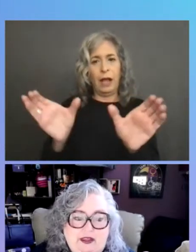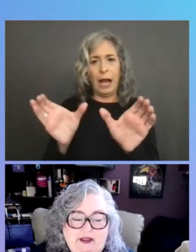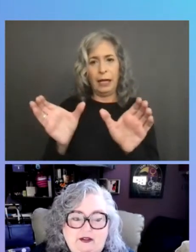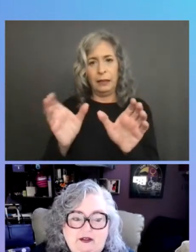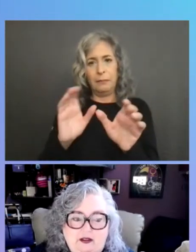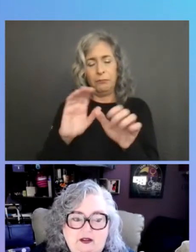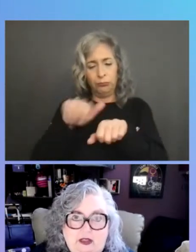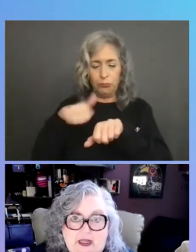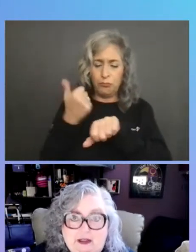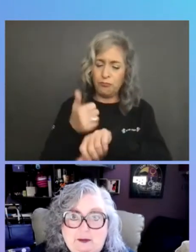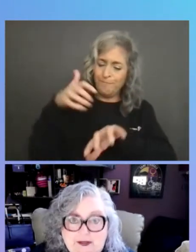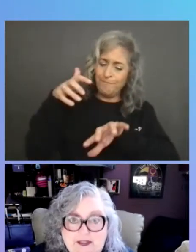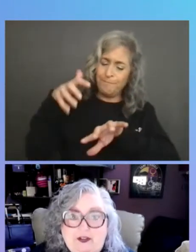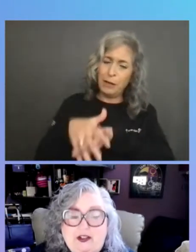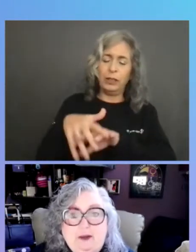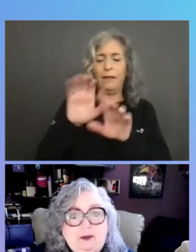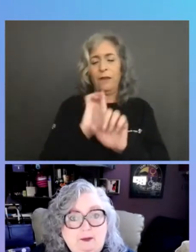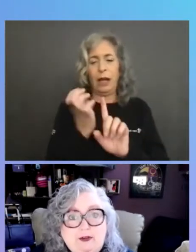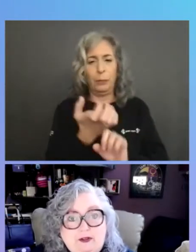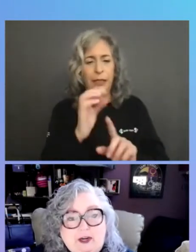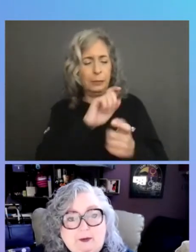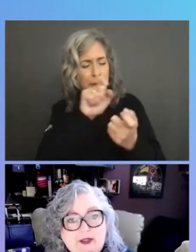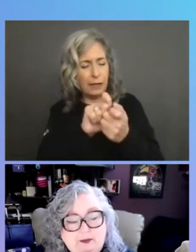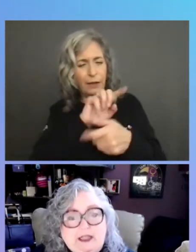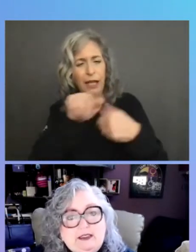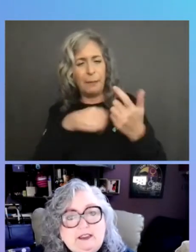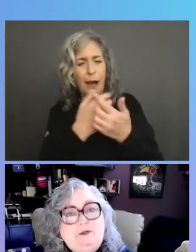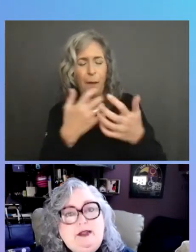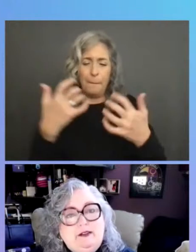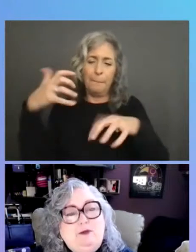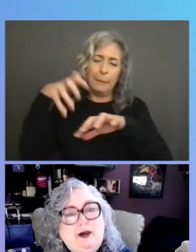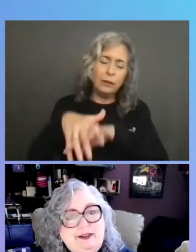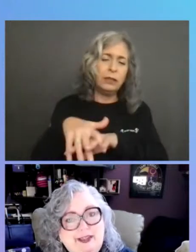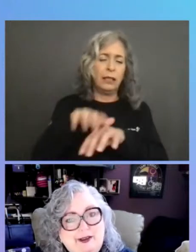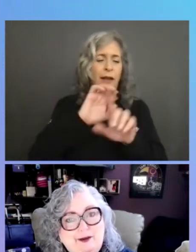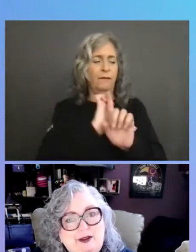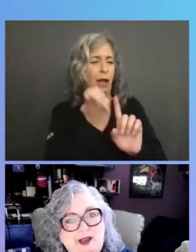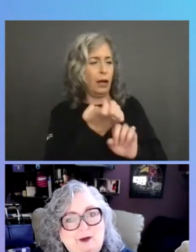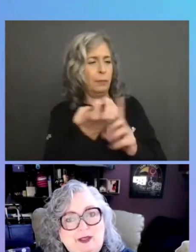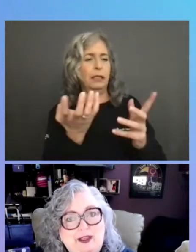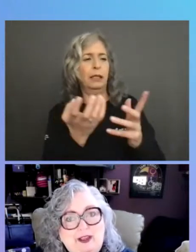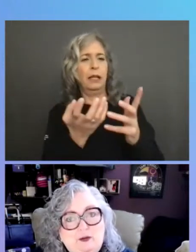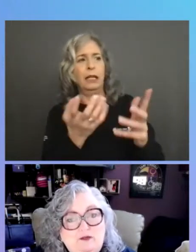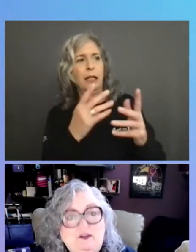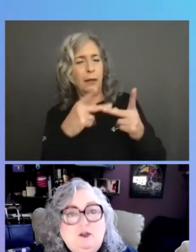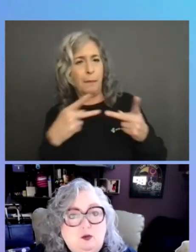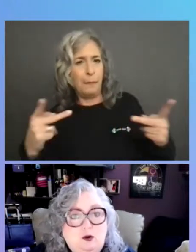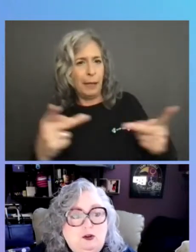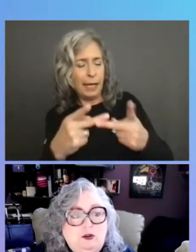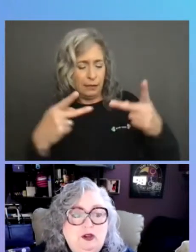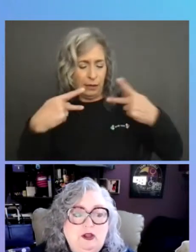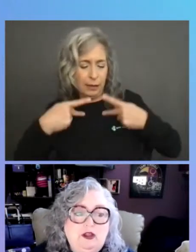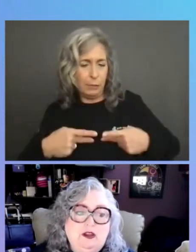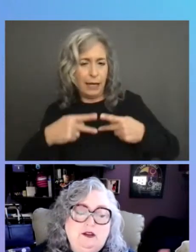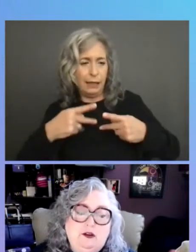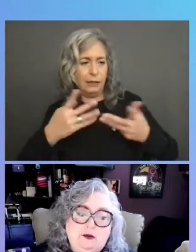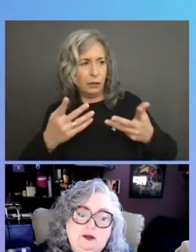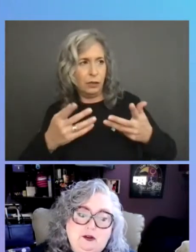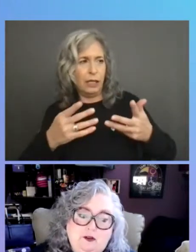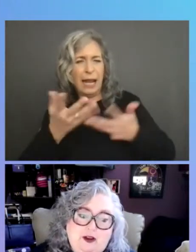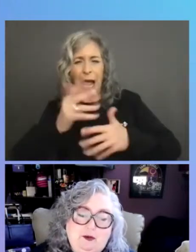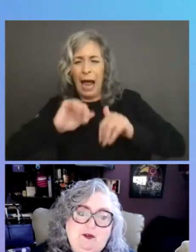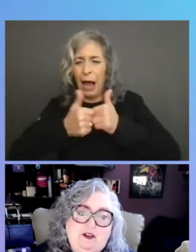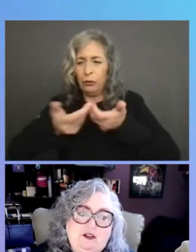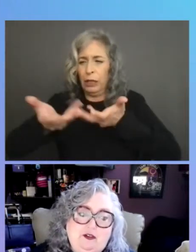environments is specifically about built environment, the places and spaces our bodies take up, and how we engage with the physical world. So